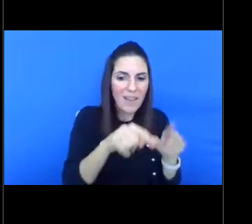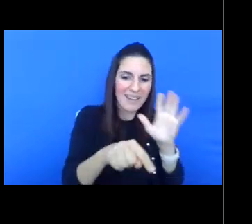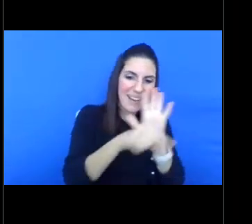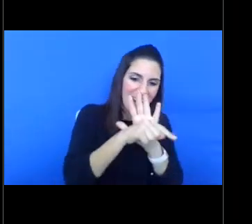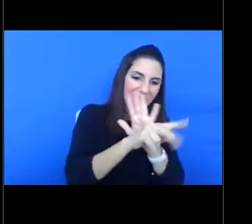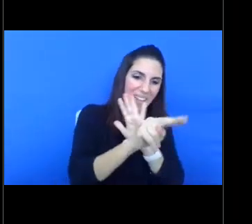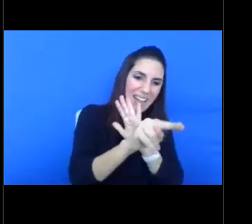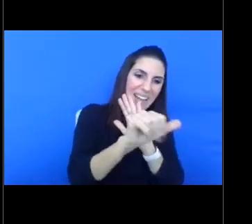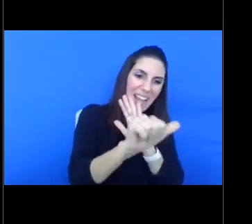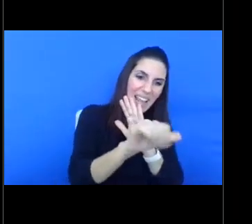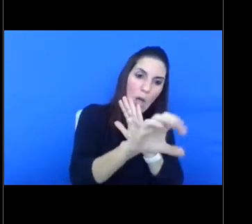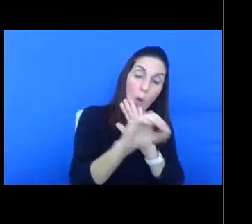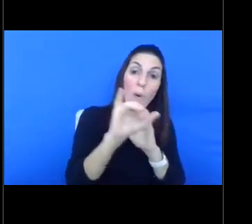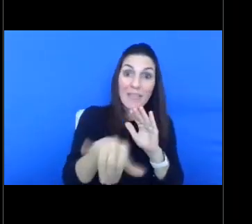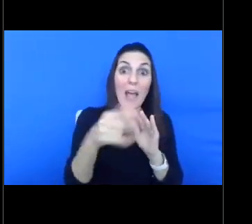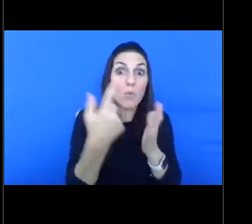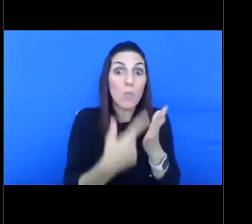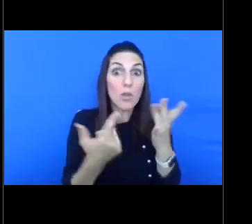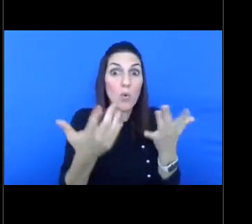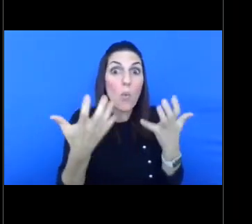want if you're a fan of snow.